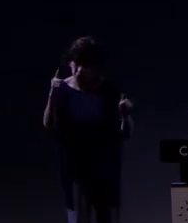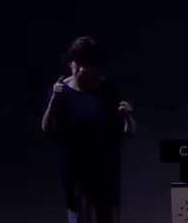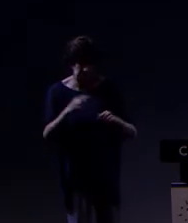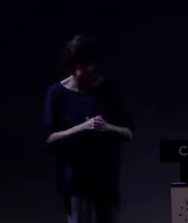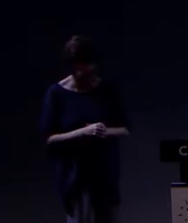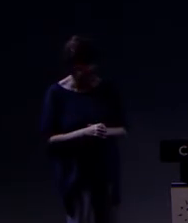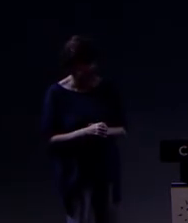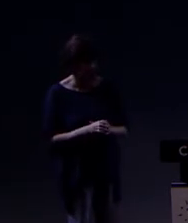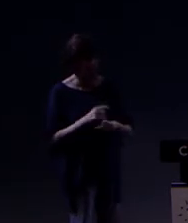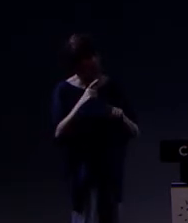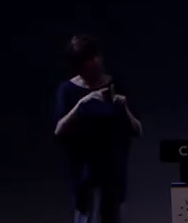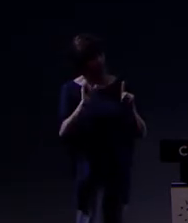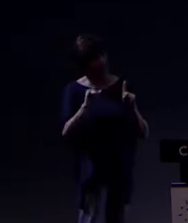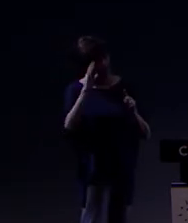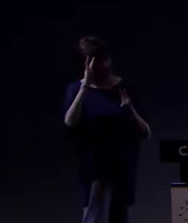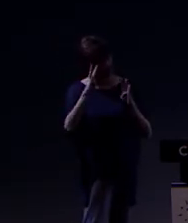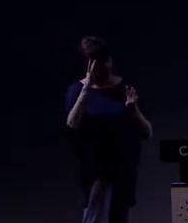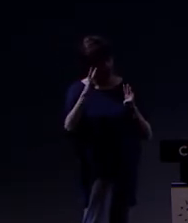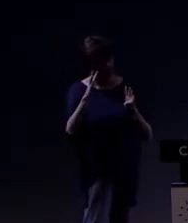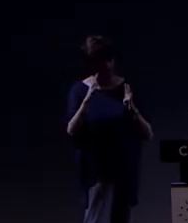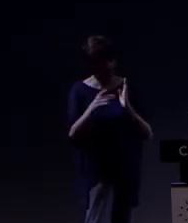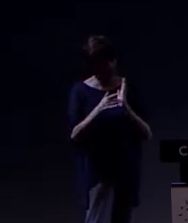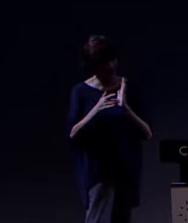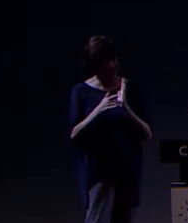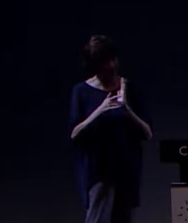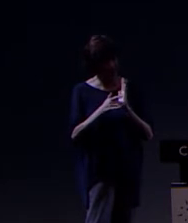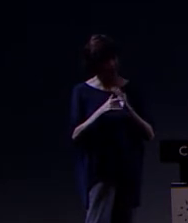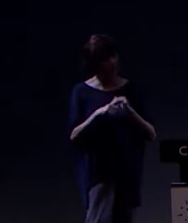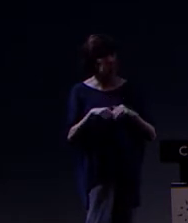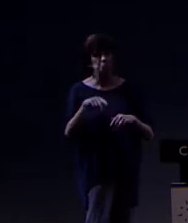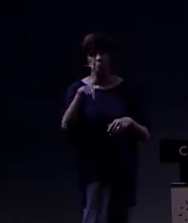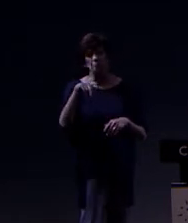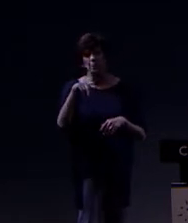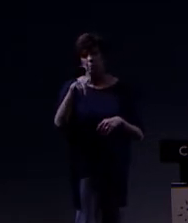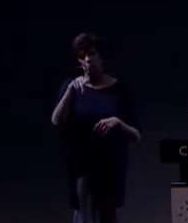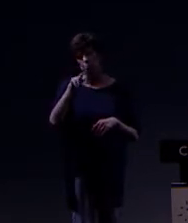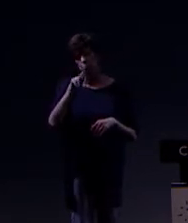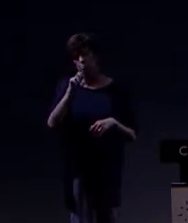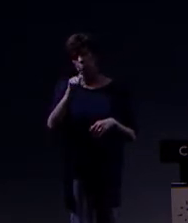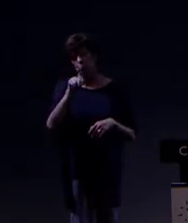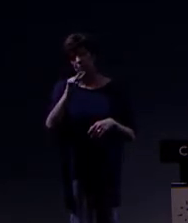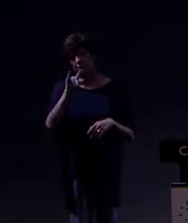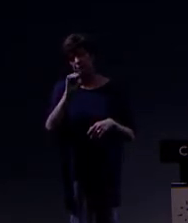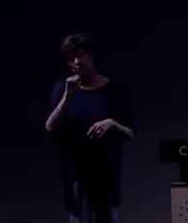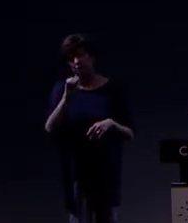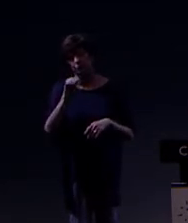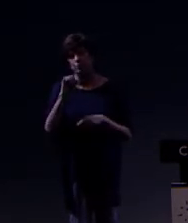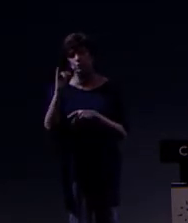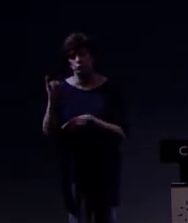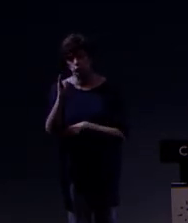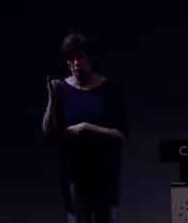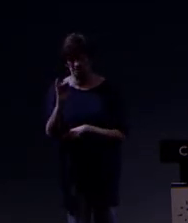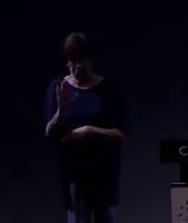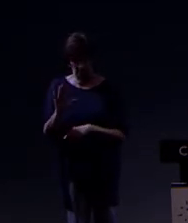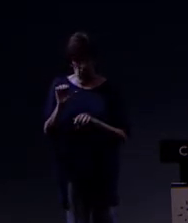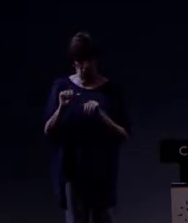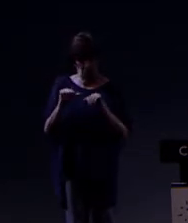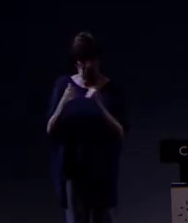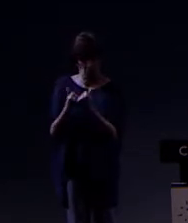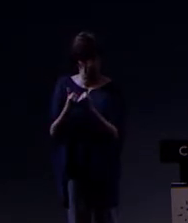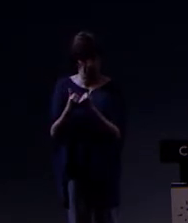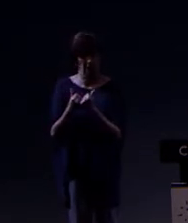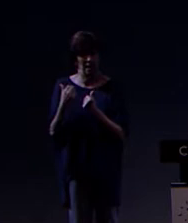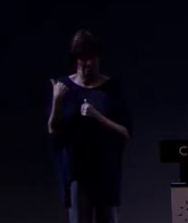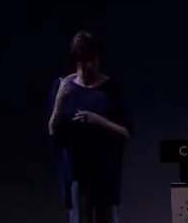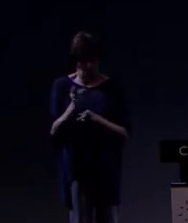this is a really, really creative technique. So Progressive Insurance and their agency, they have a problem because they have a product that has